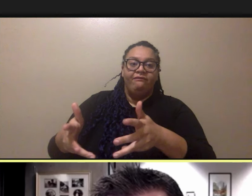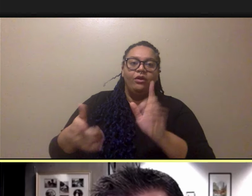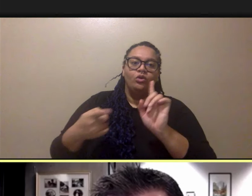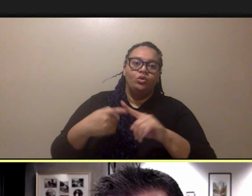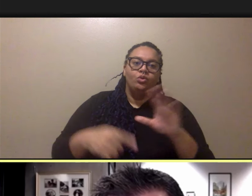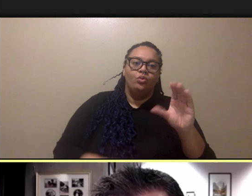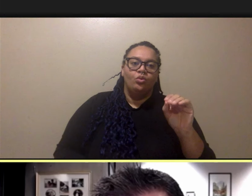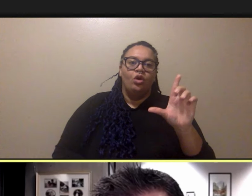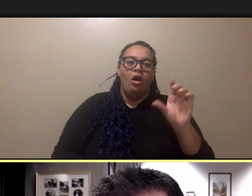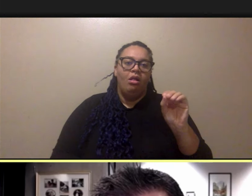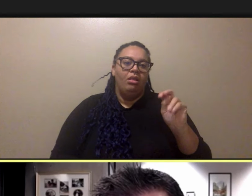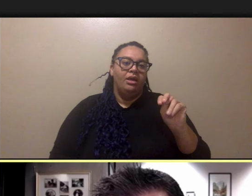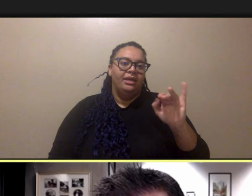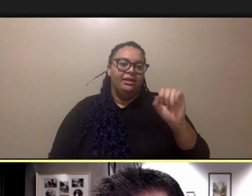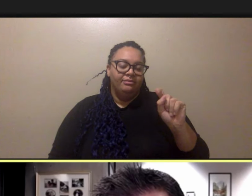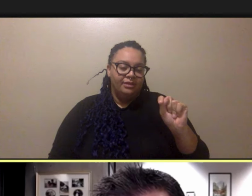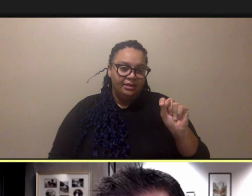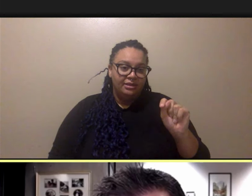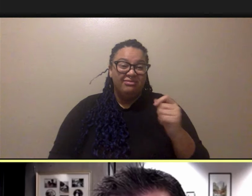Slavery was somewhat more